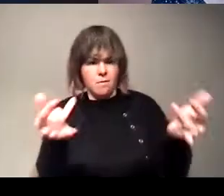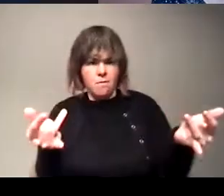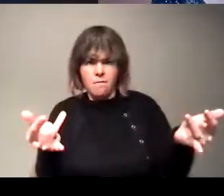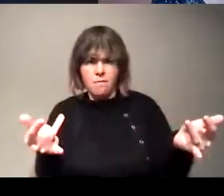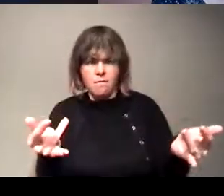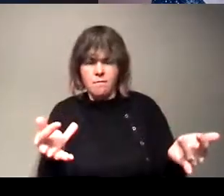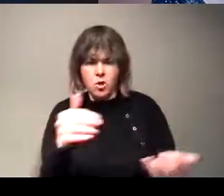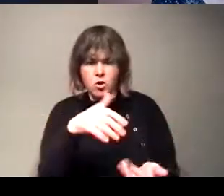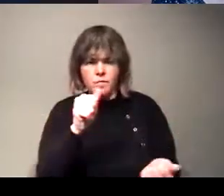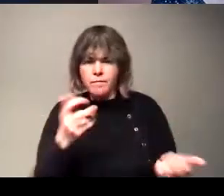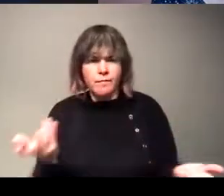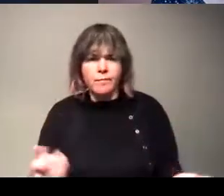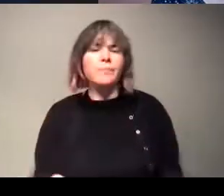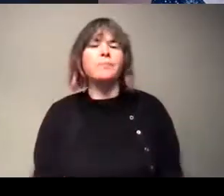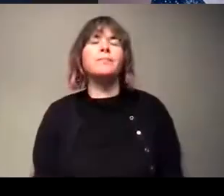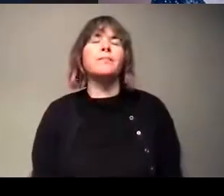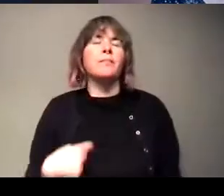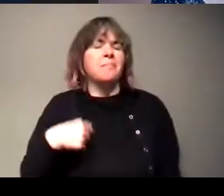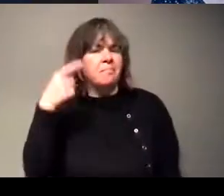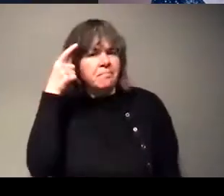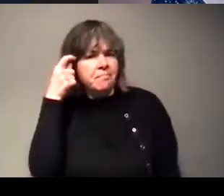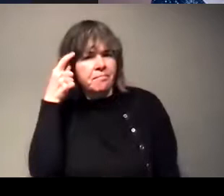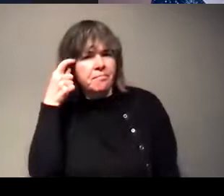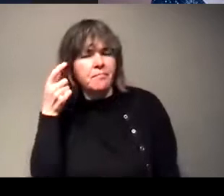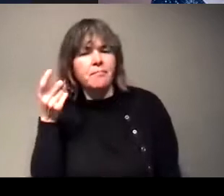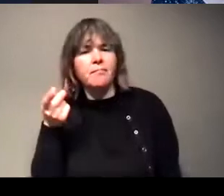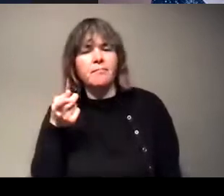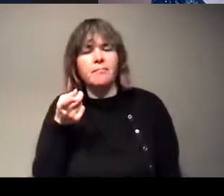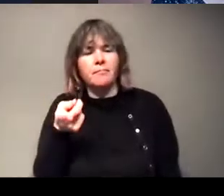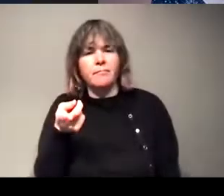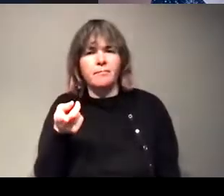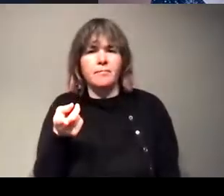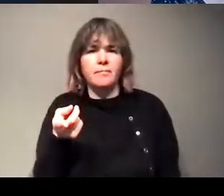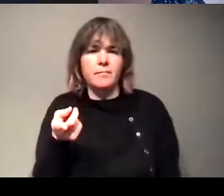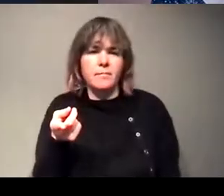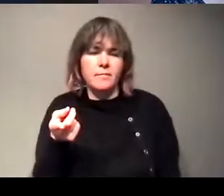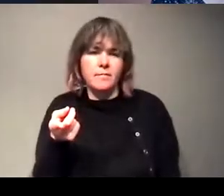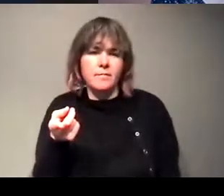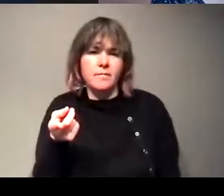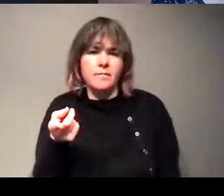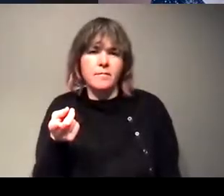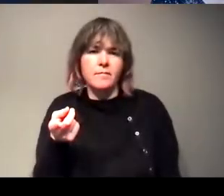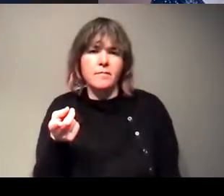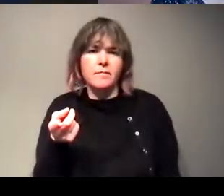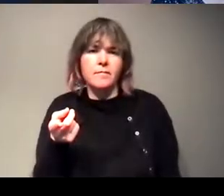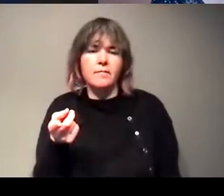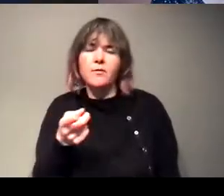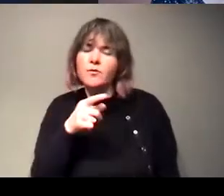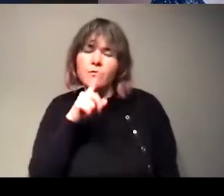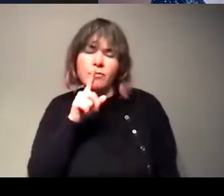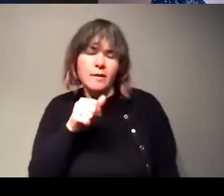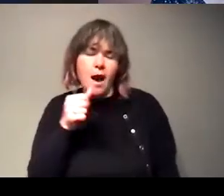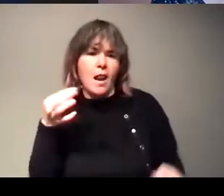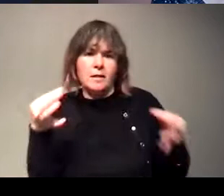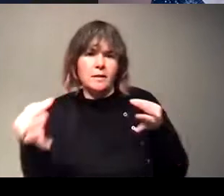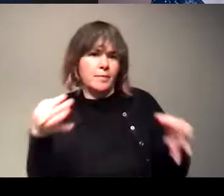know, when they die. And I think that was, a lot of it's not explained that well